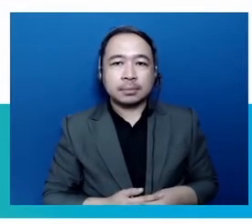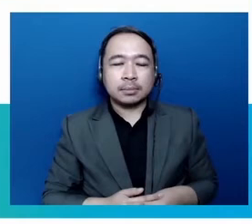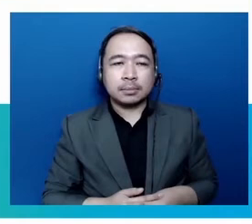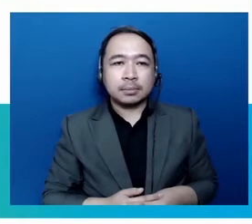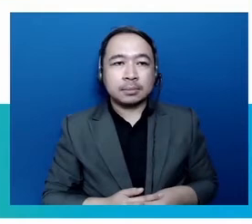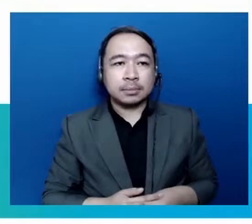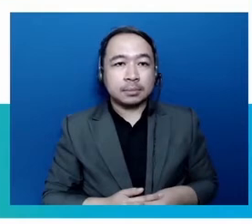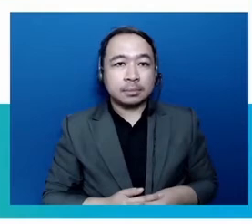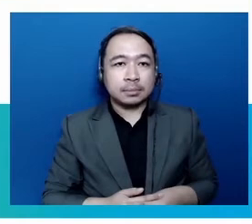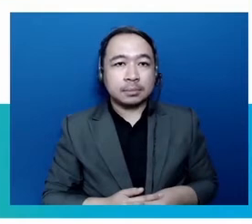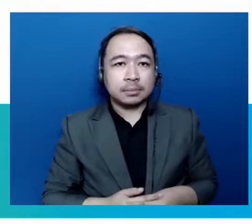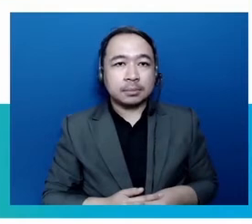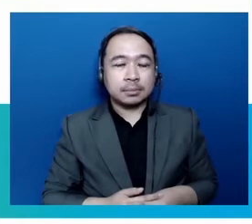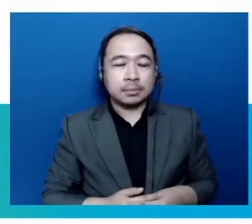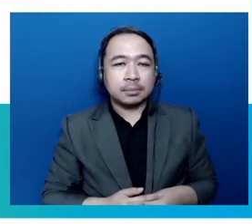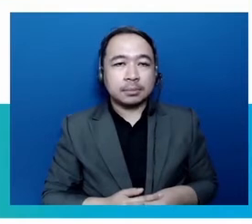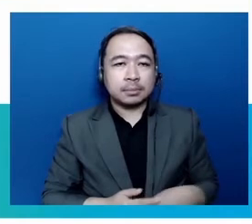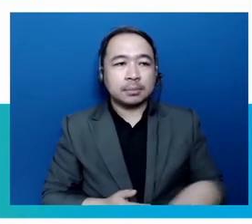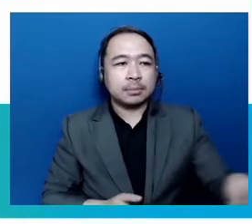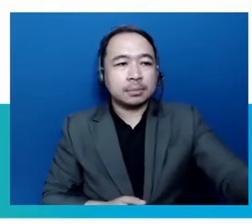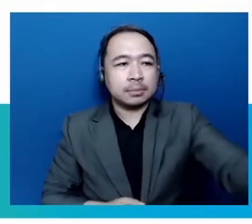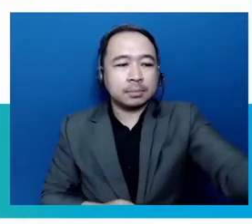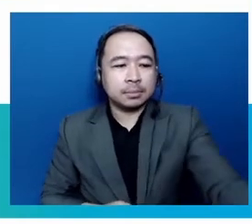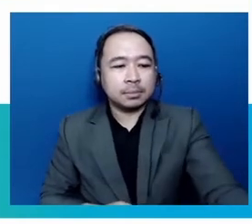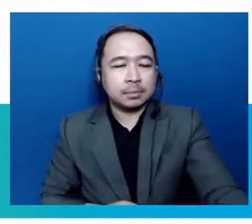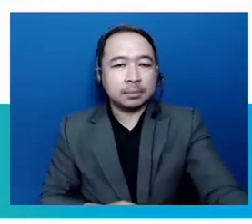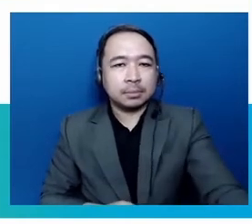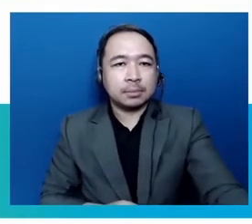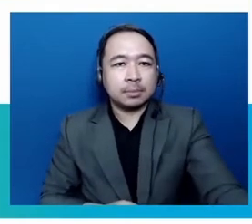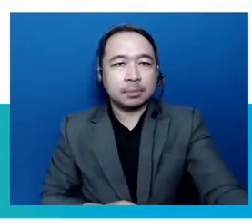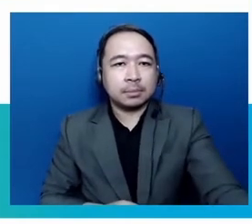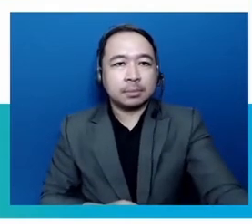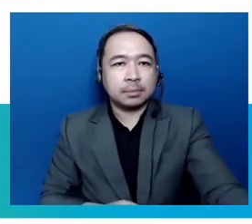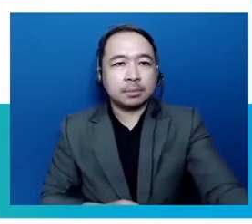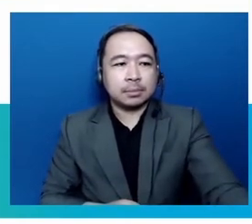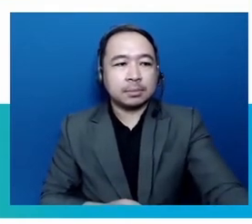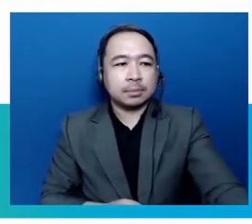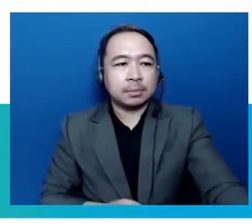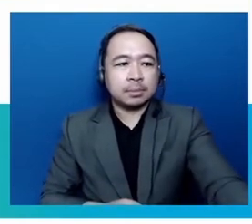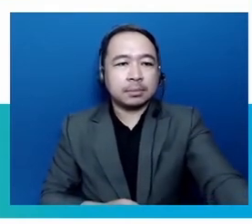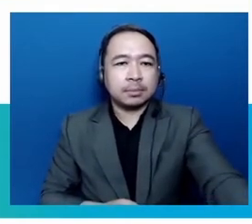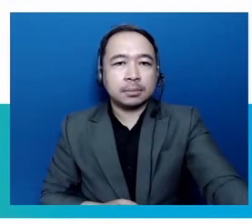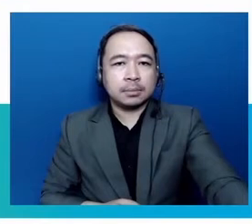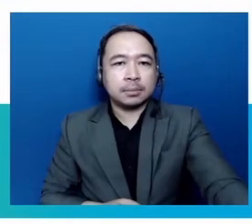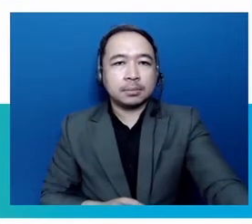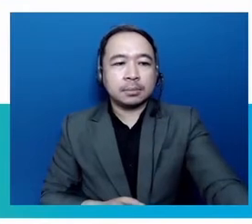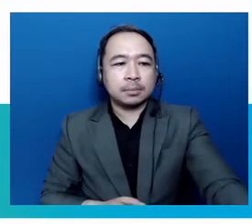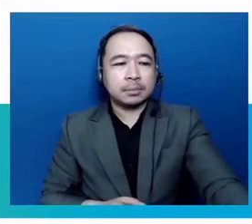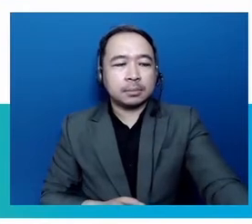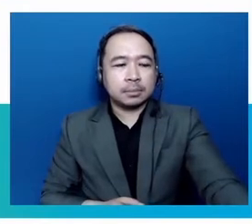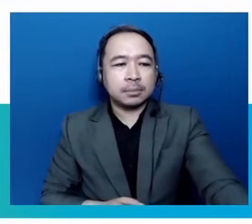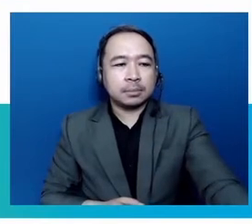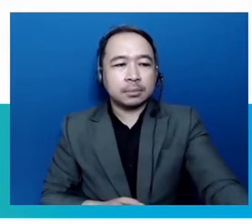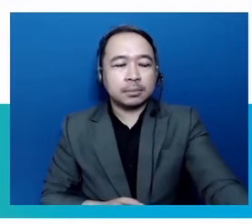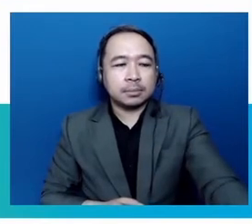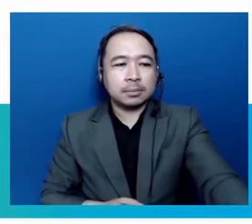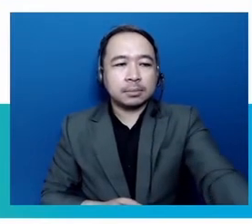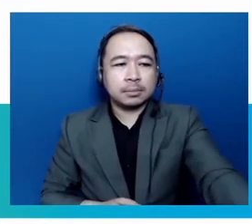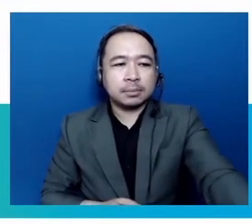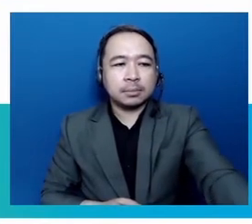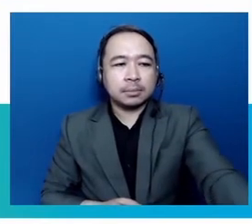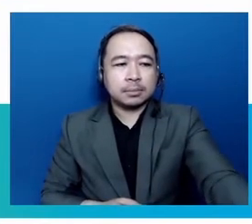LMMA is considered a nature-based solution with a primary objective of ensuring